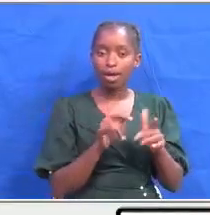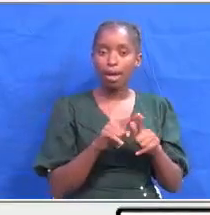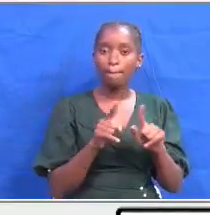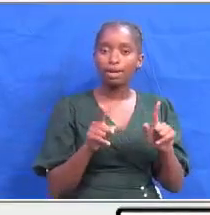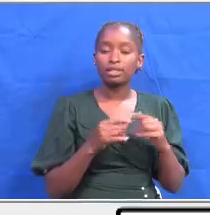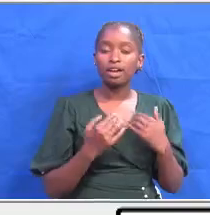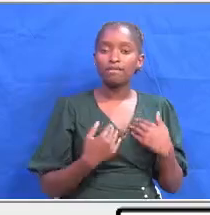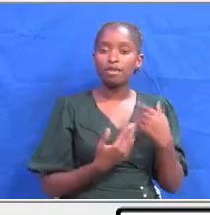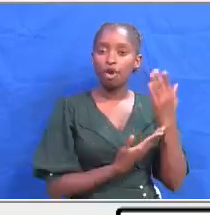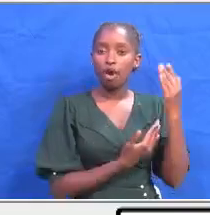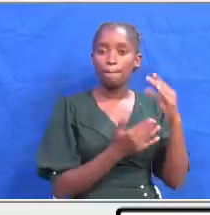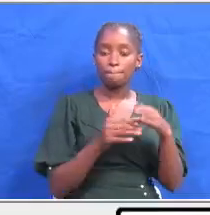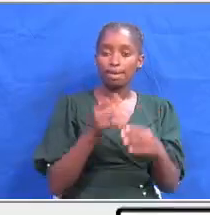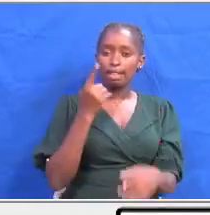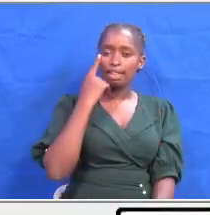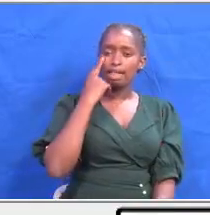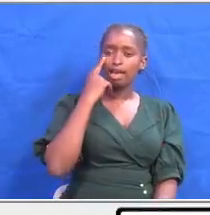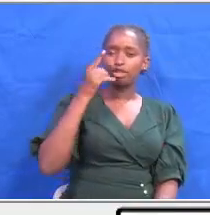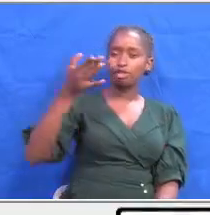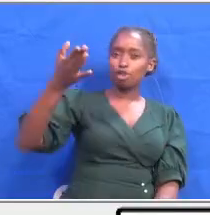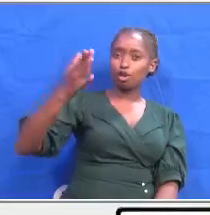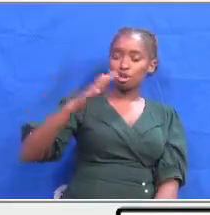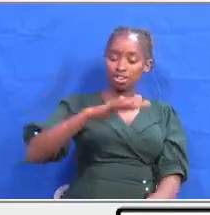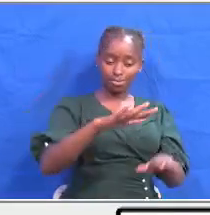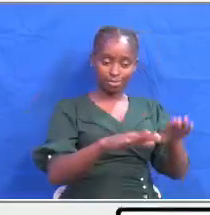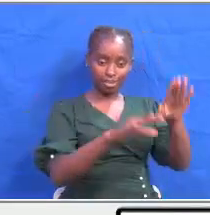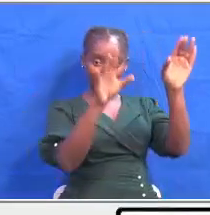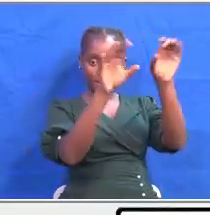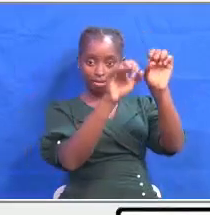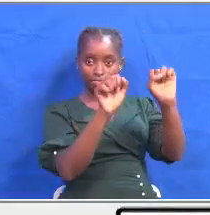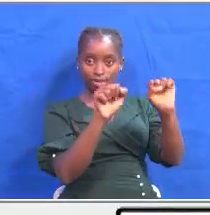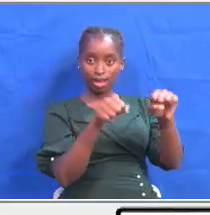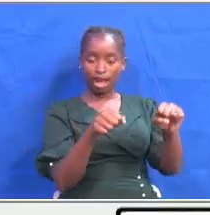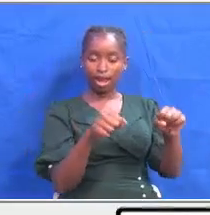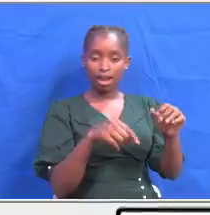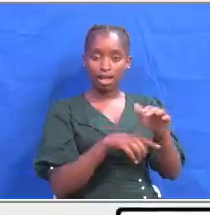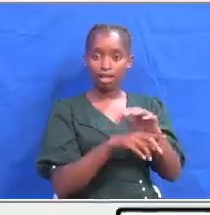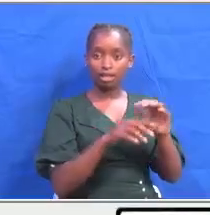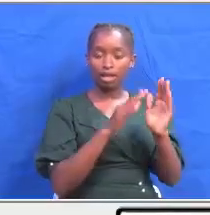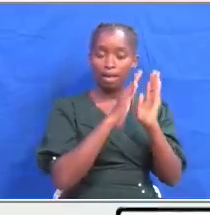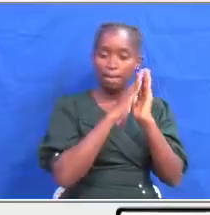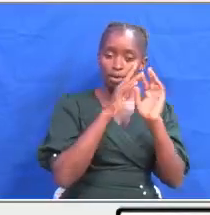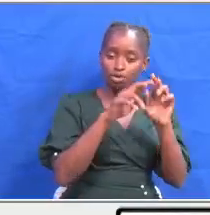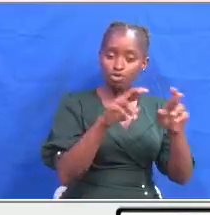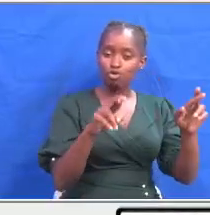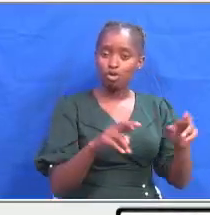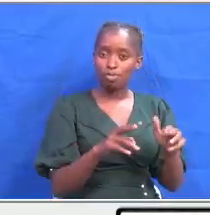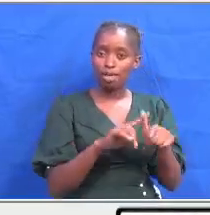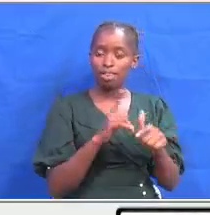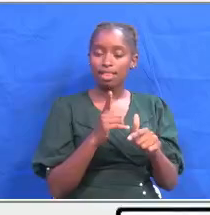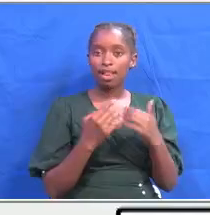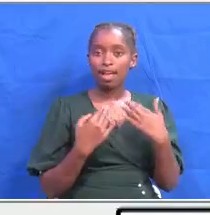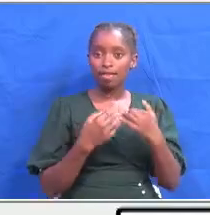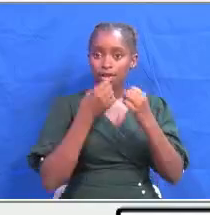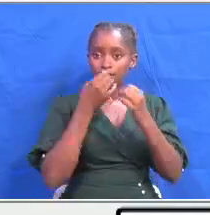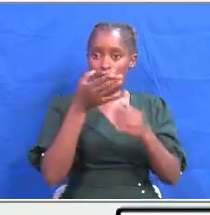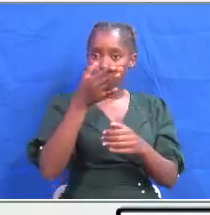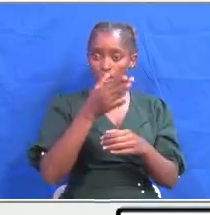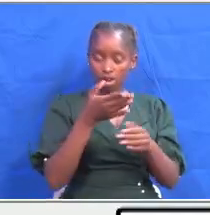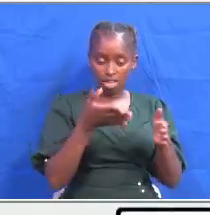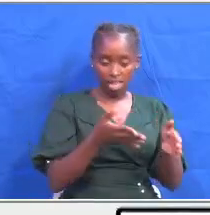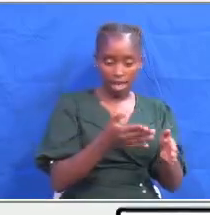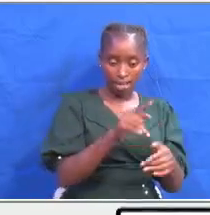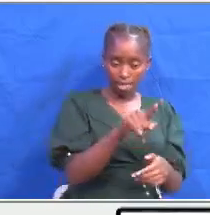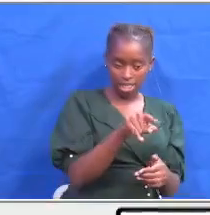eyes, the deputy president can look into his bedroom in the mirror and tell God, I did wrong here,